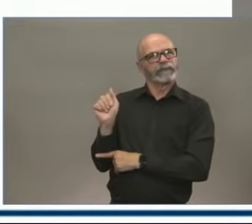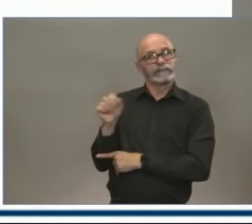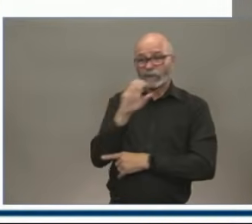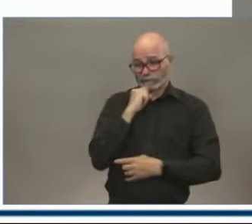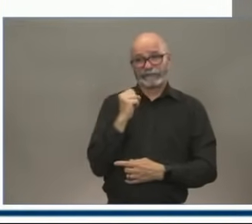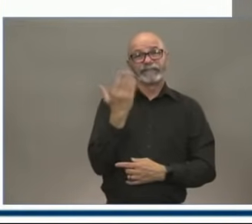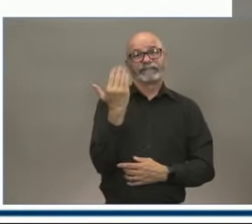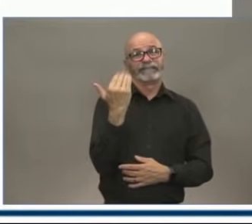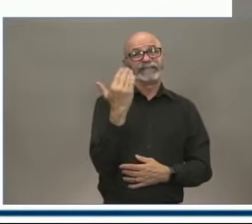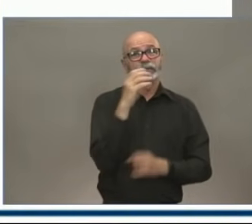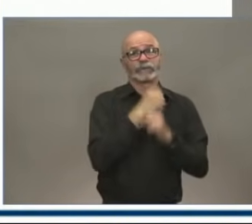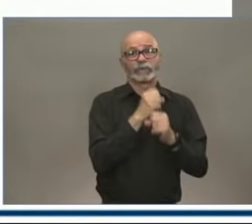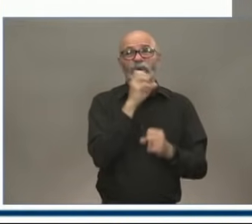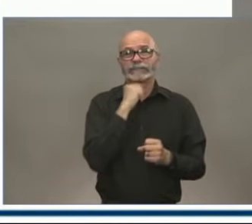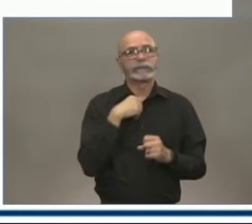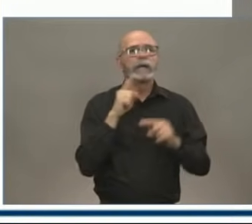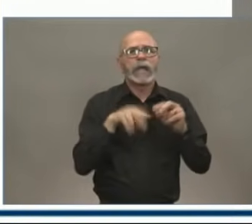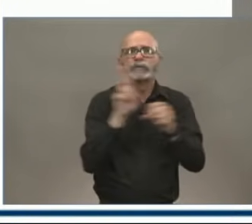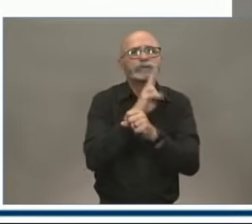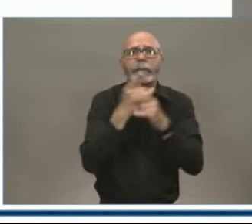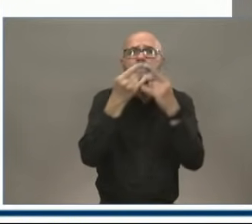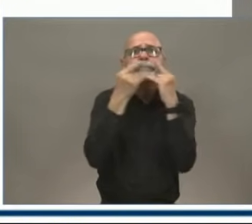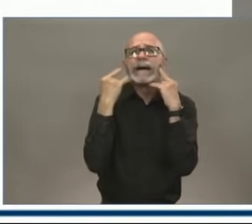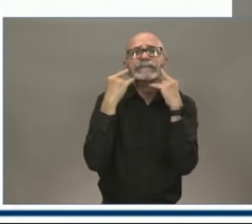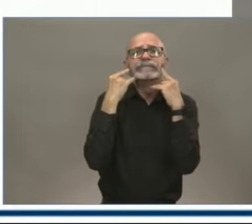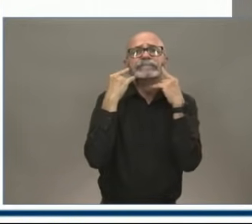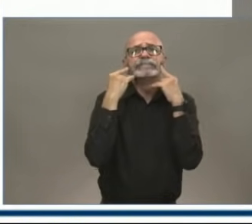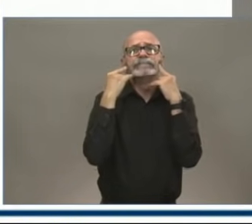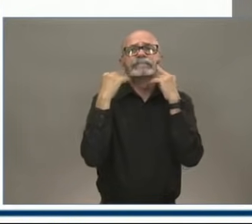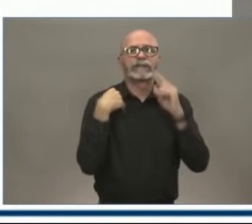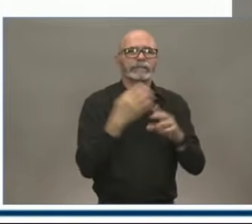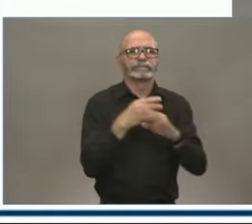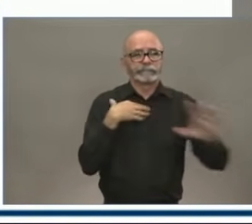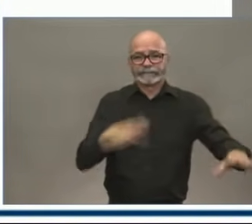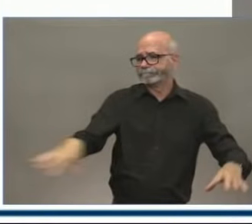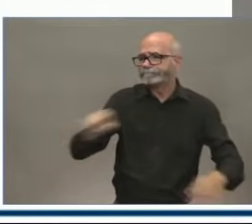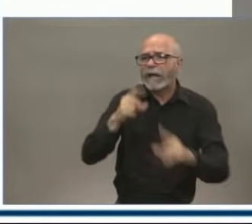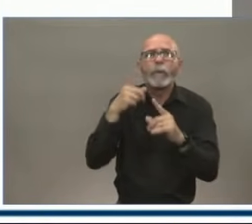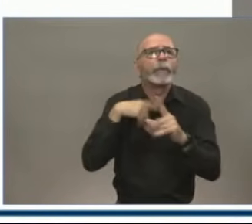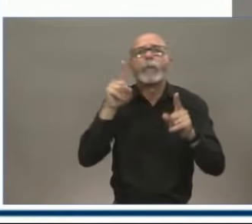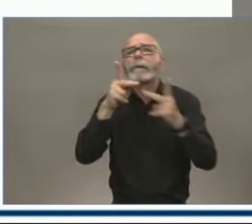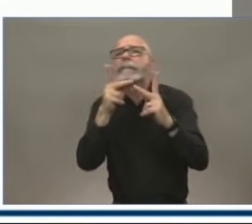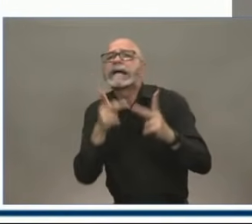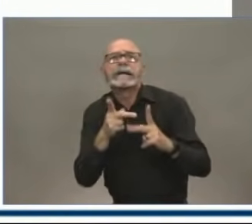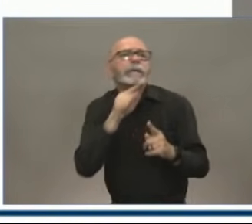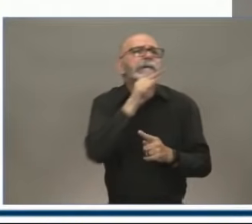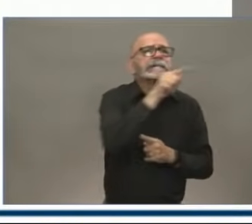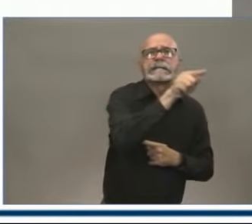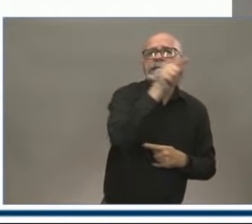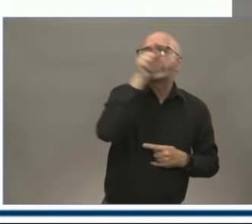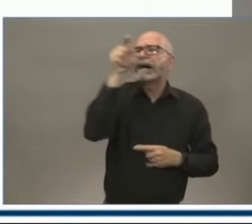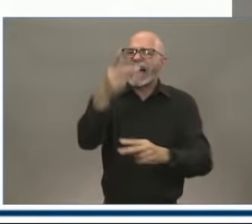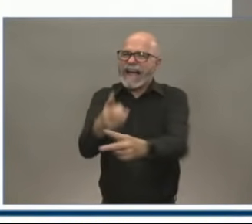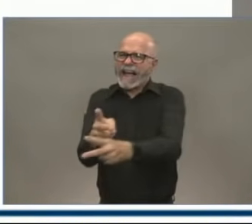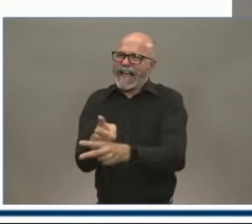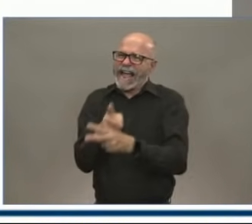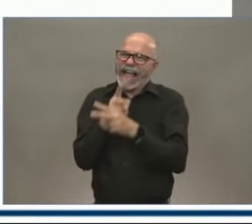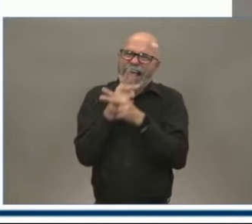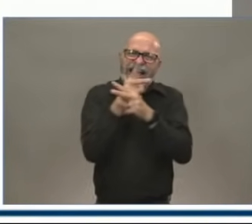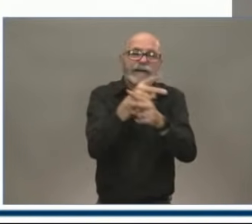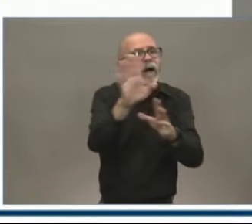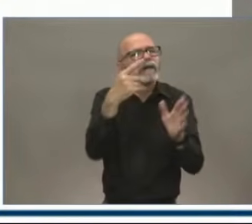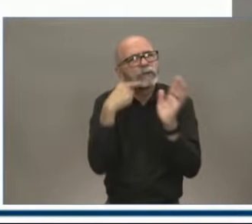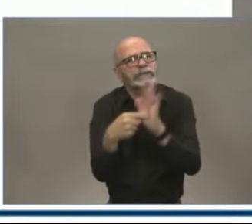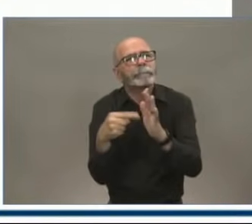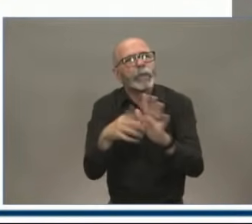mask. We are very careful about where we take him, but sometimes we do need to go in public places. So I use that as an example, as don't